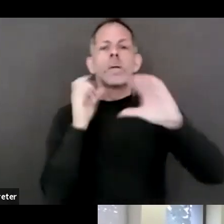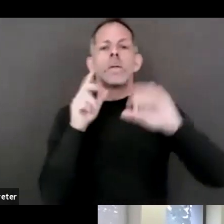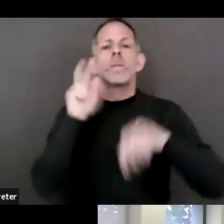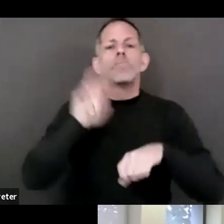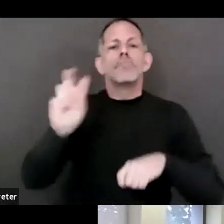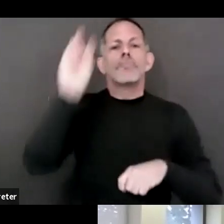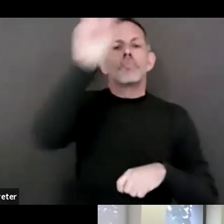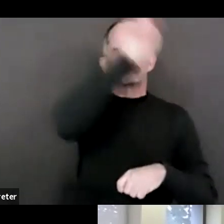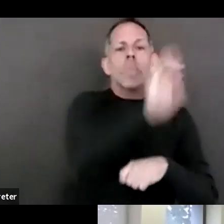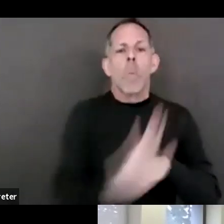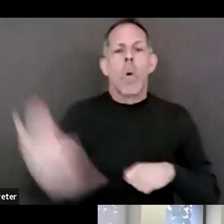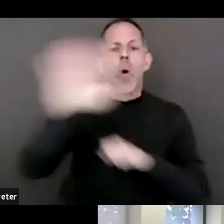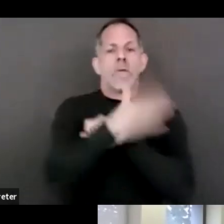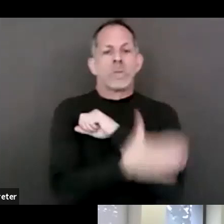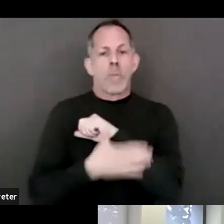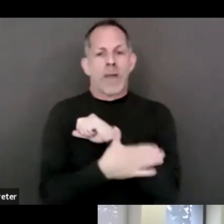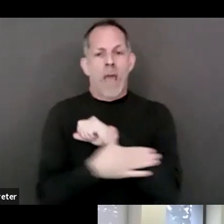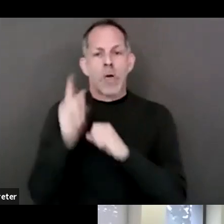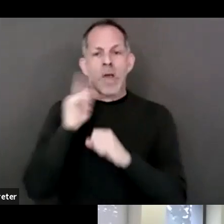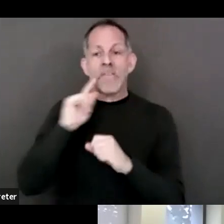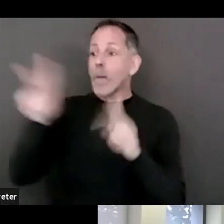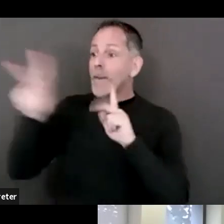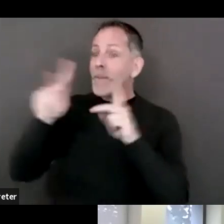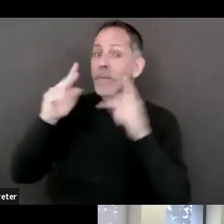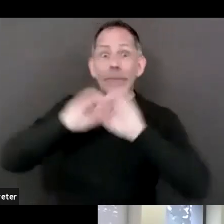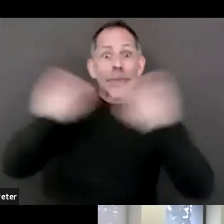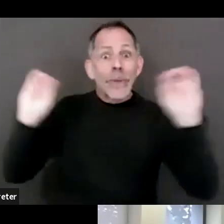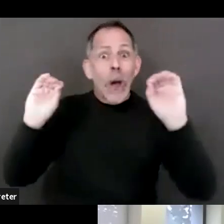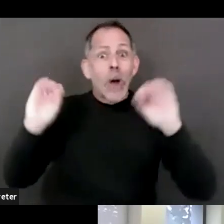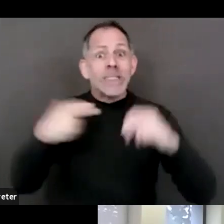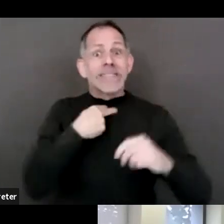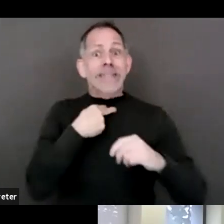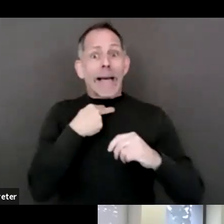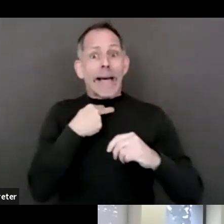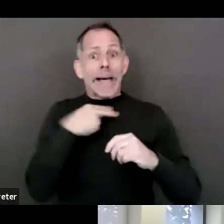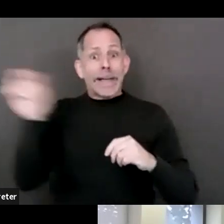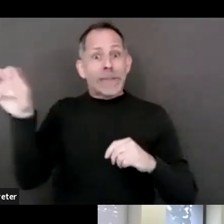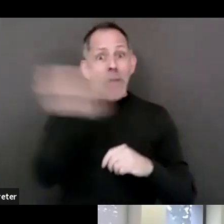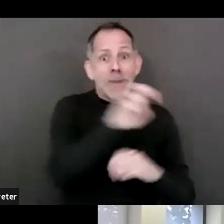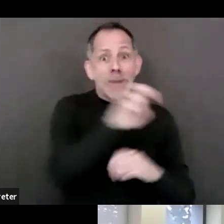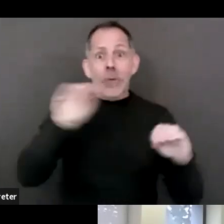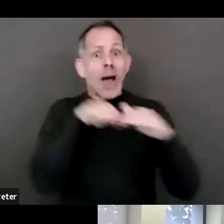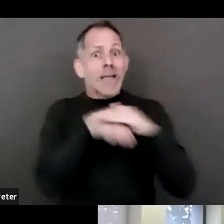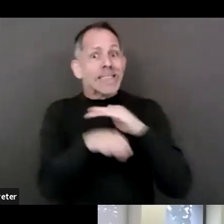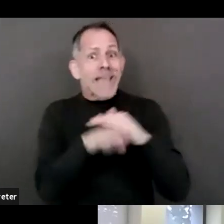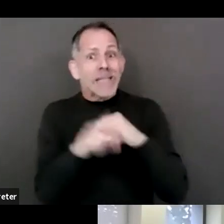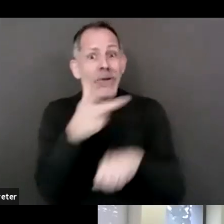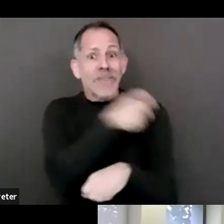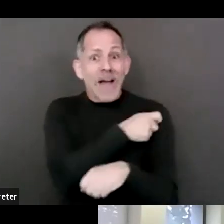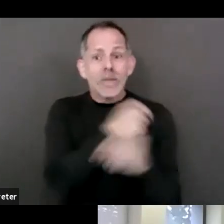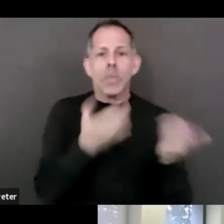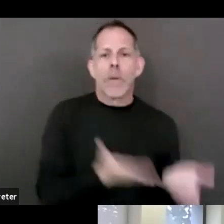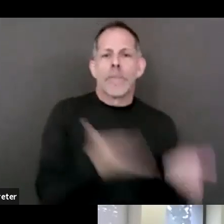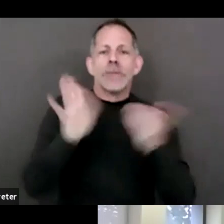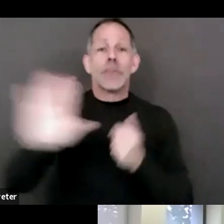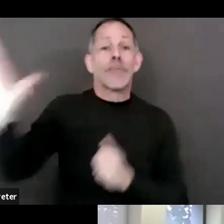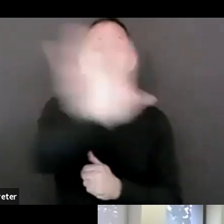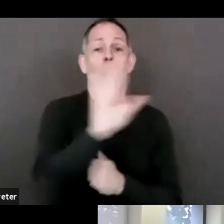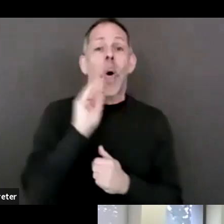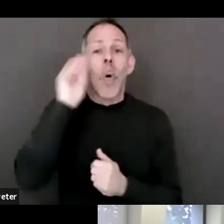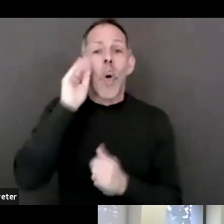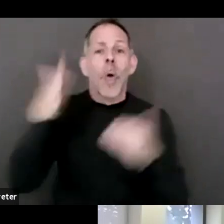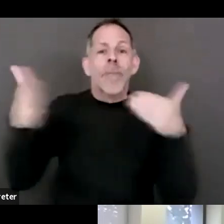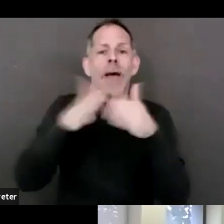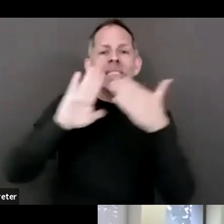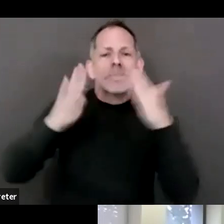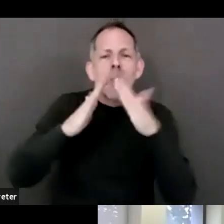would otherwise not have access to them. And that's due to physical limitations, perhaps mental limitations,